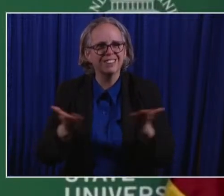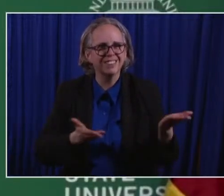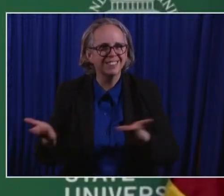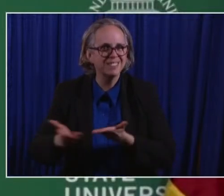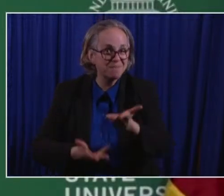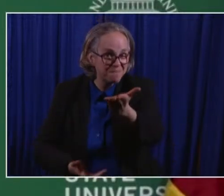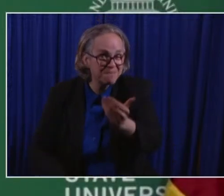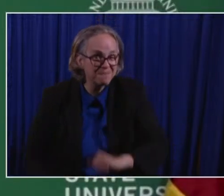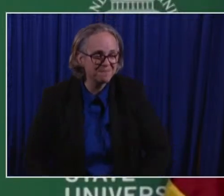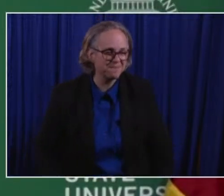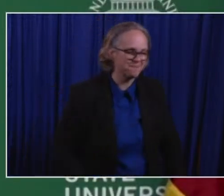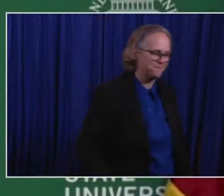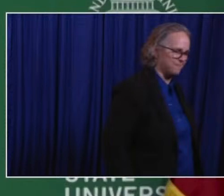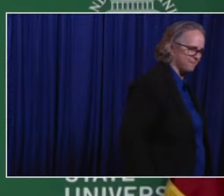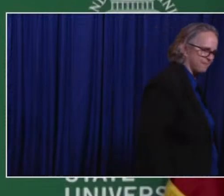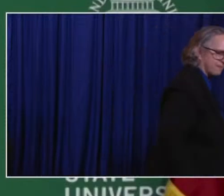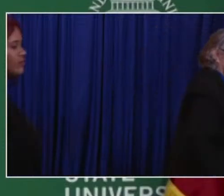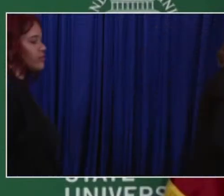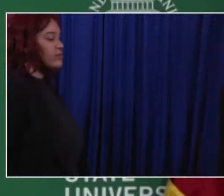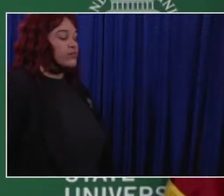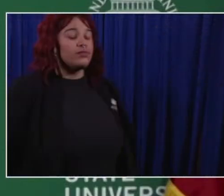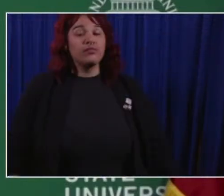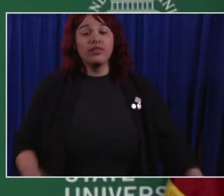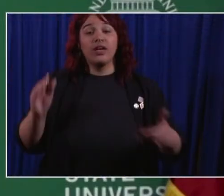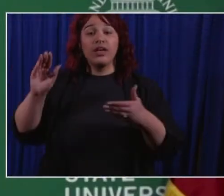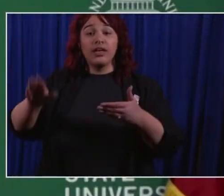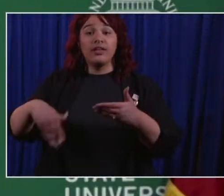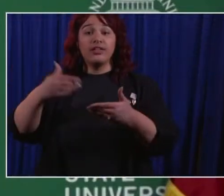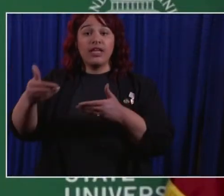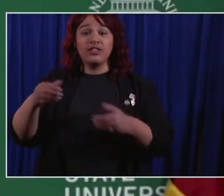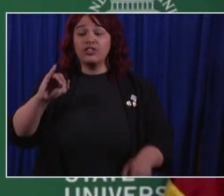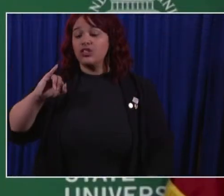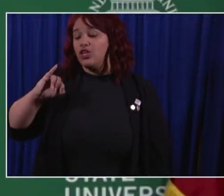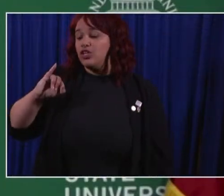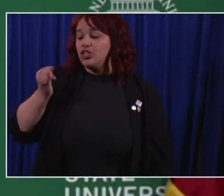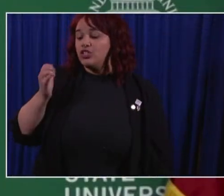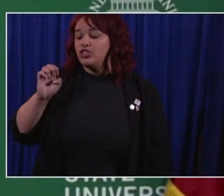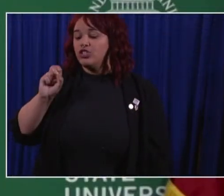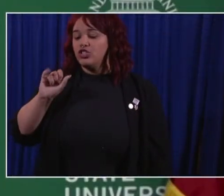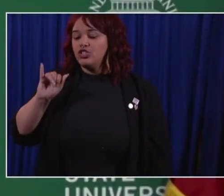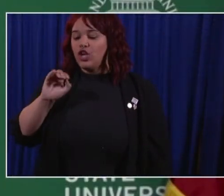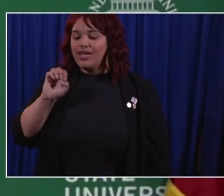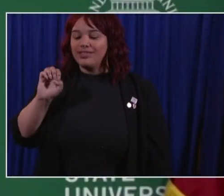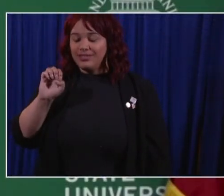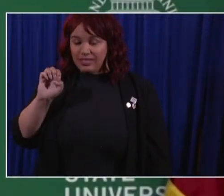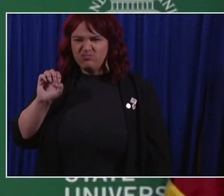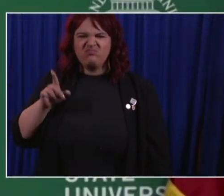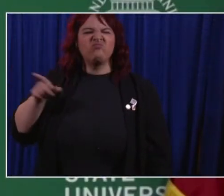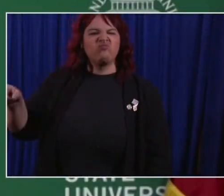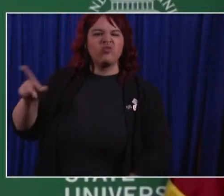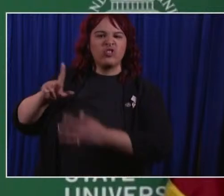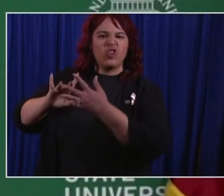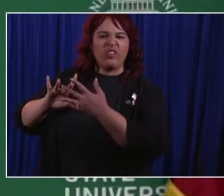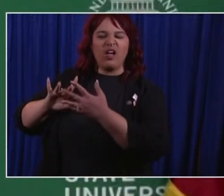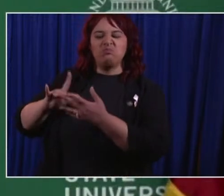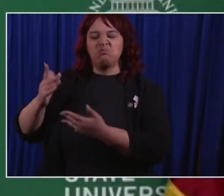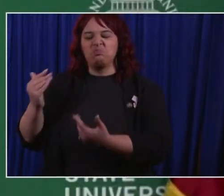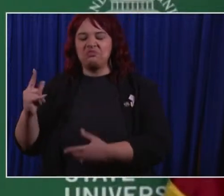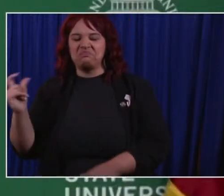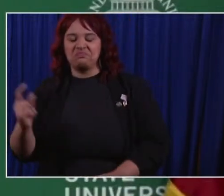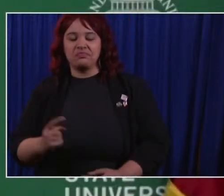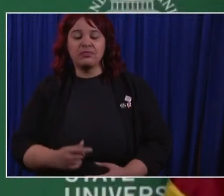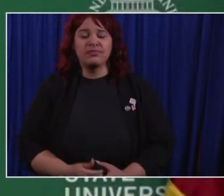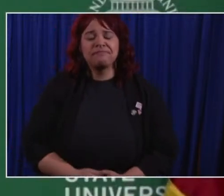Next question online is from Jesse Palmer at the Cincinnati Enquirer. Hello, Governor. Jesse. It looks like